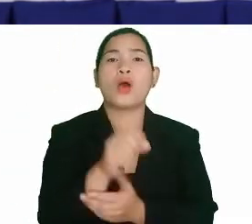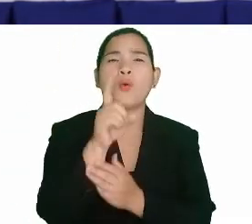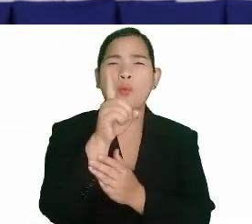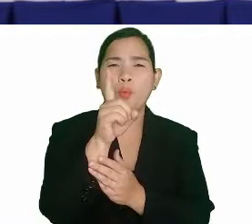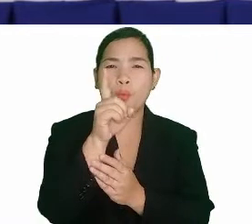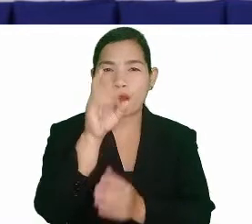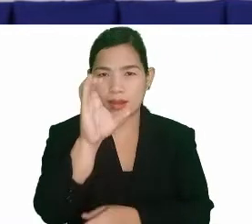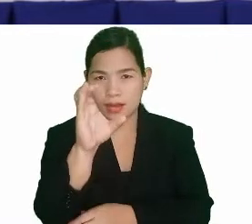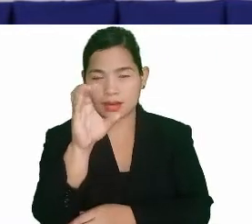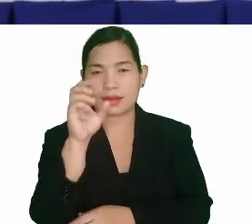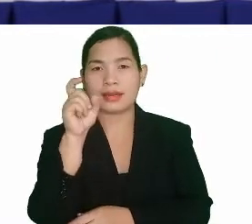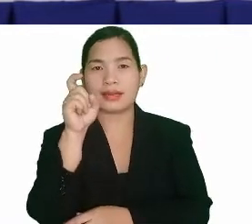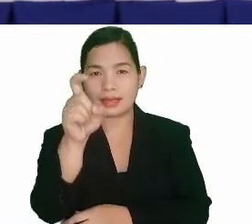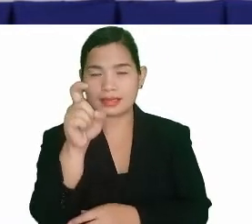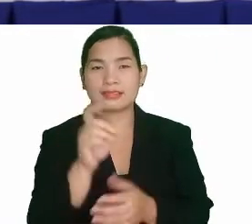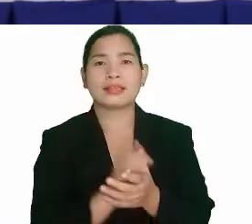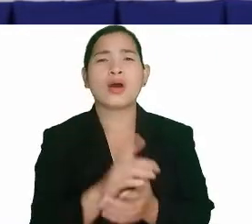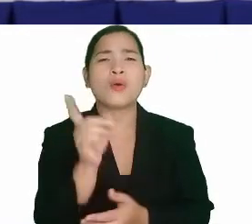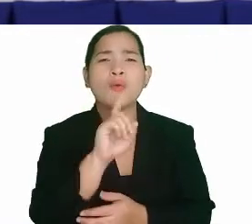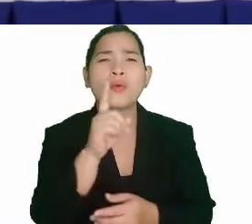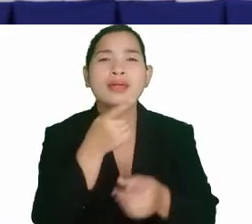100x. The answer?